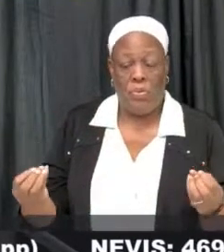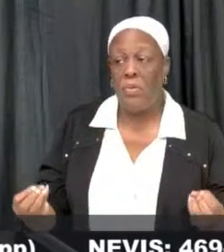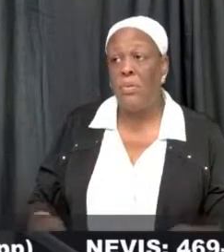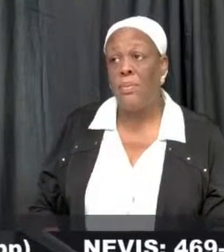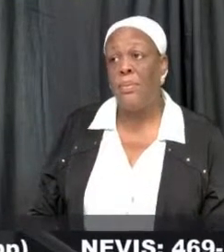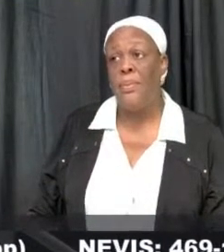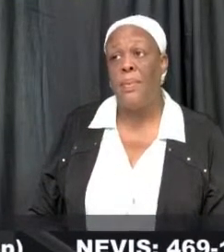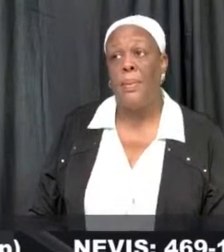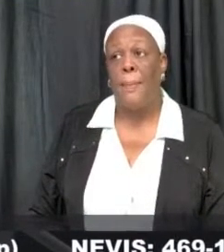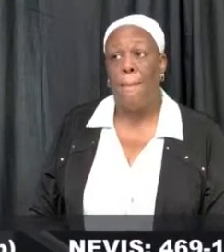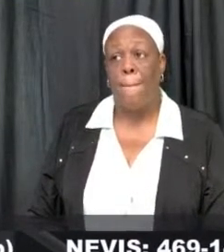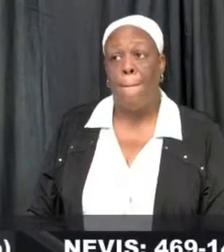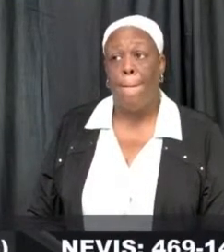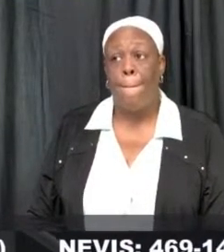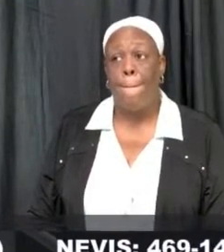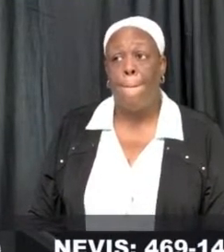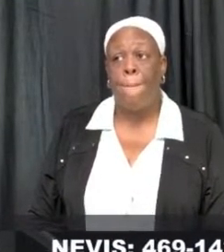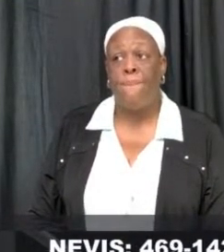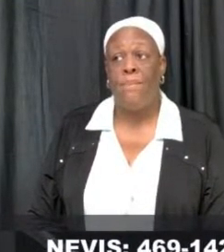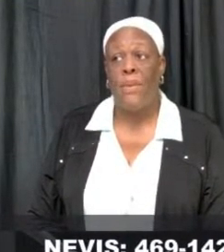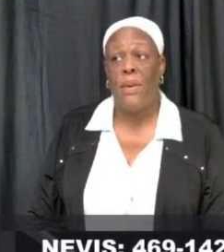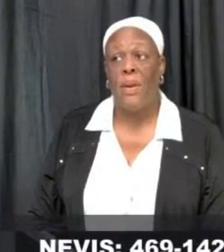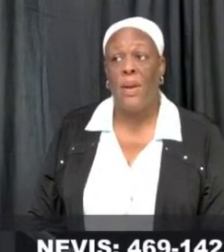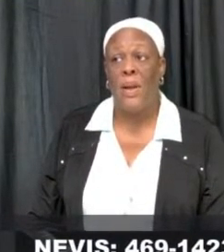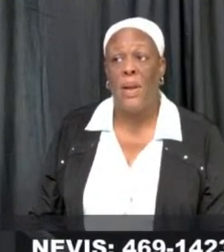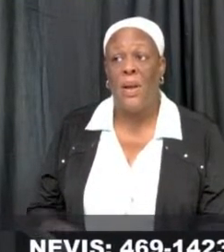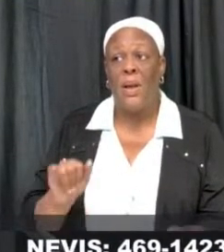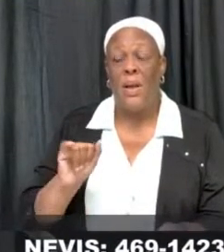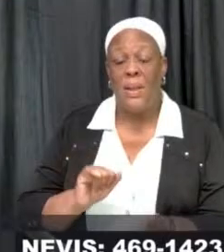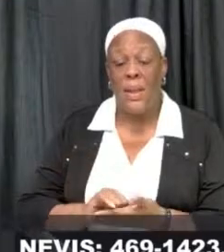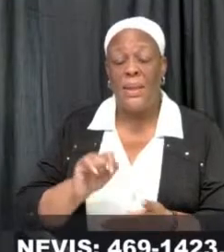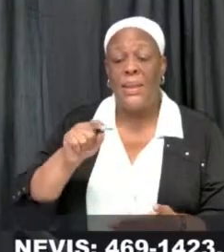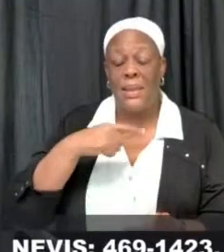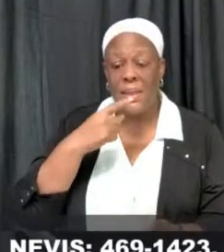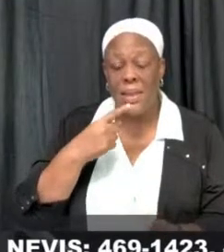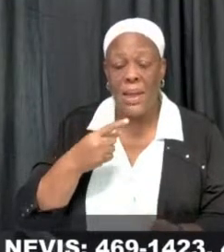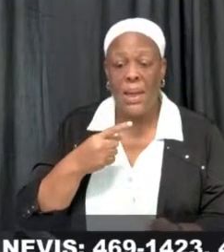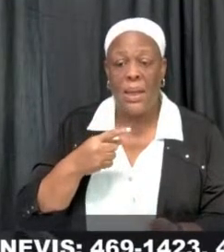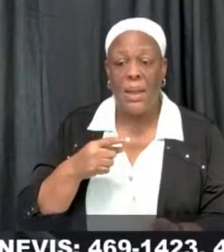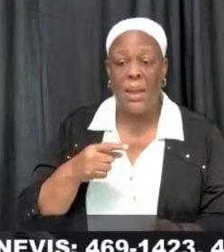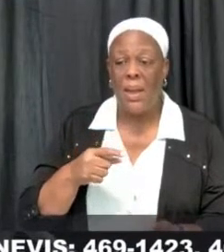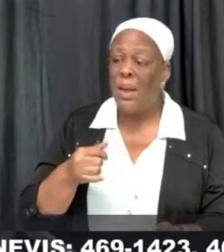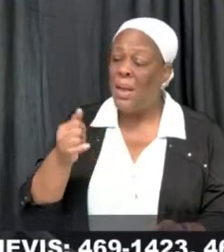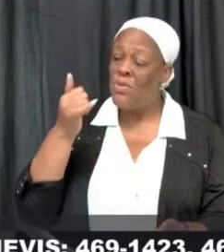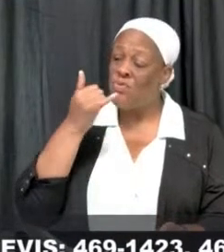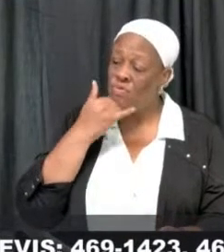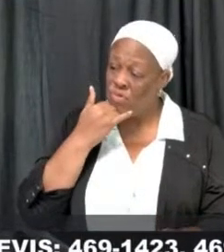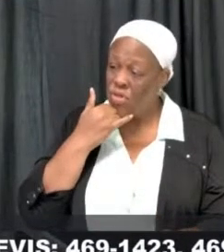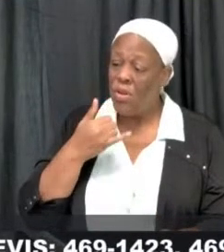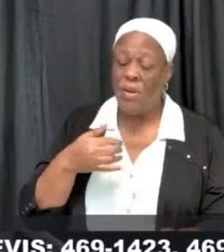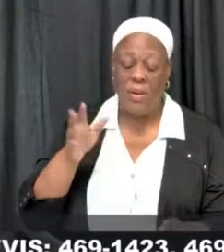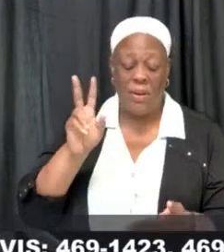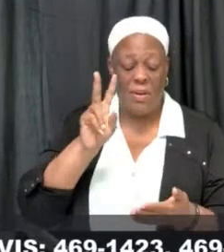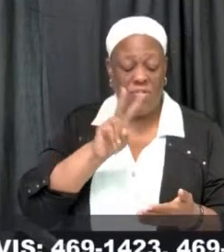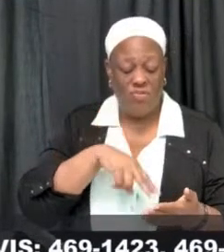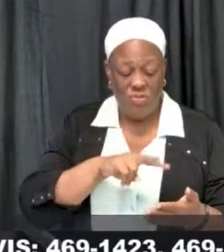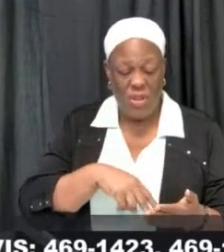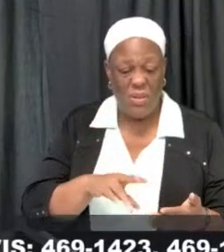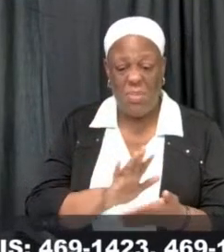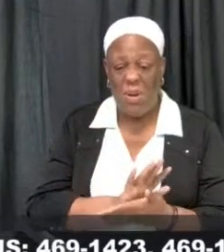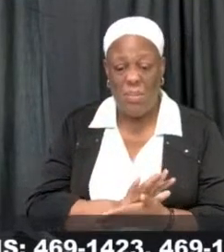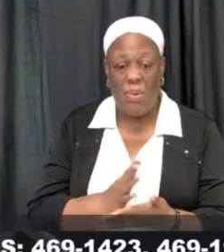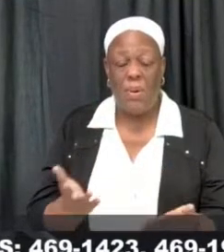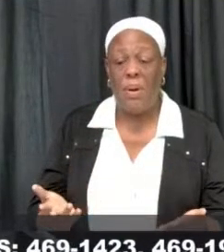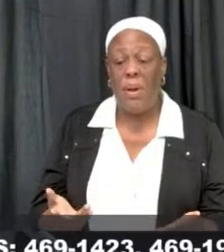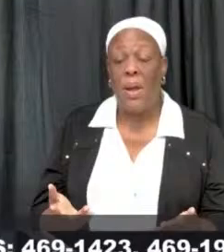program. This significantly diminishes the credibility of the purported document. I would